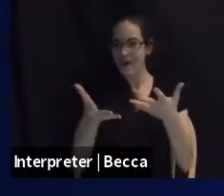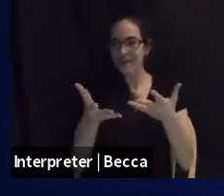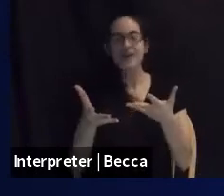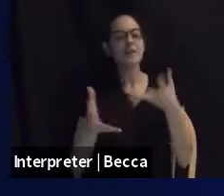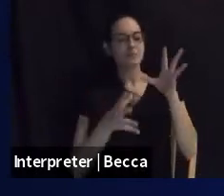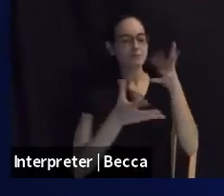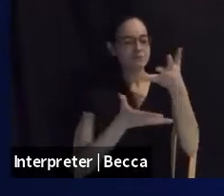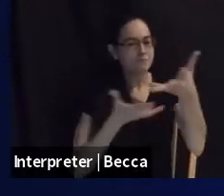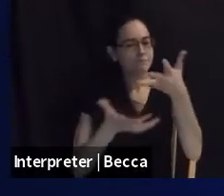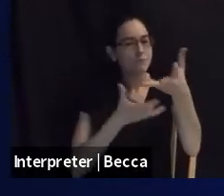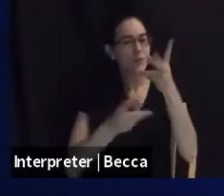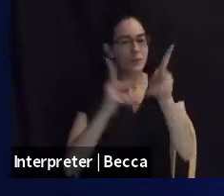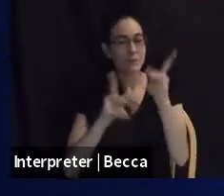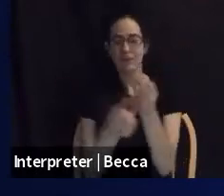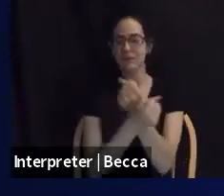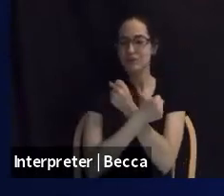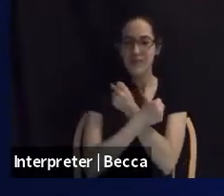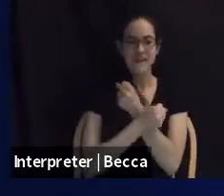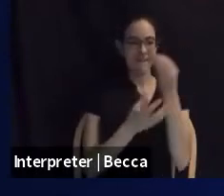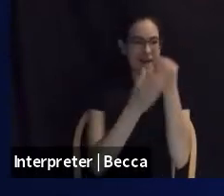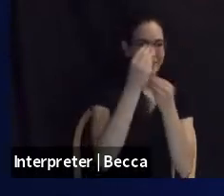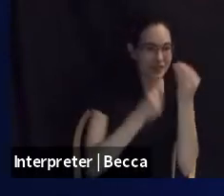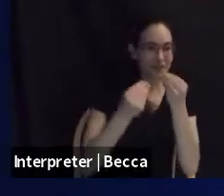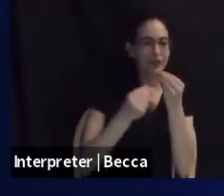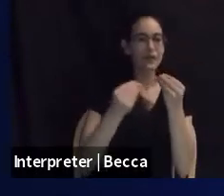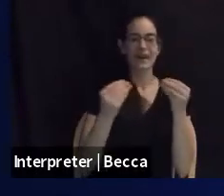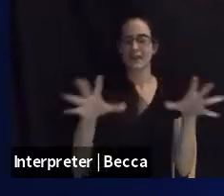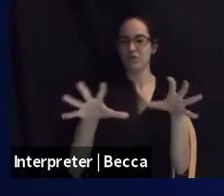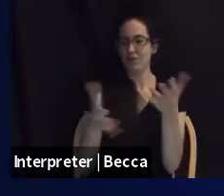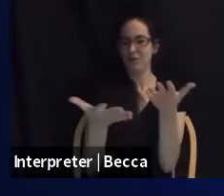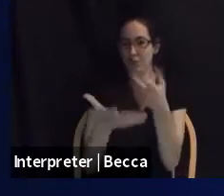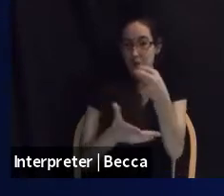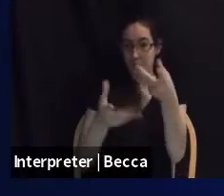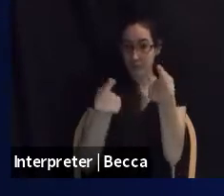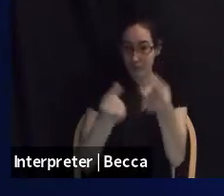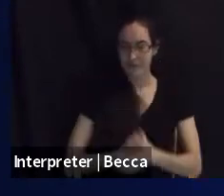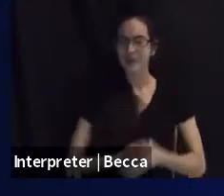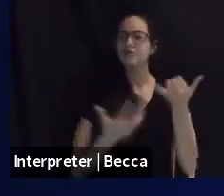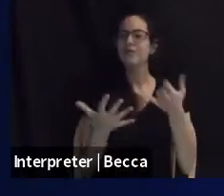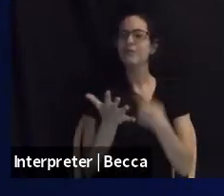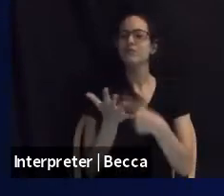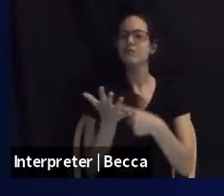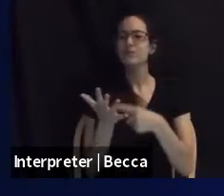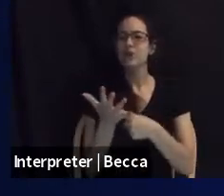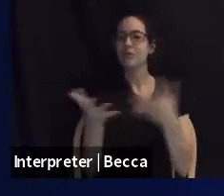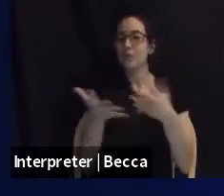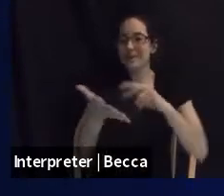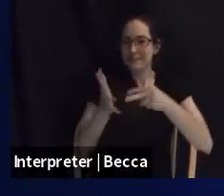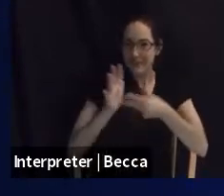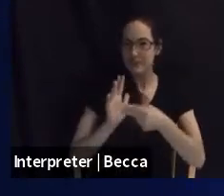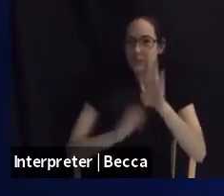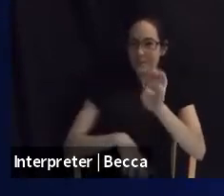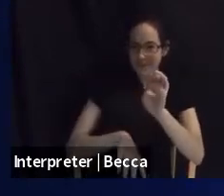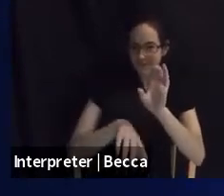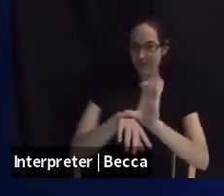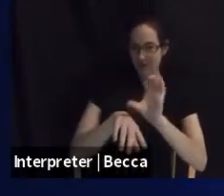It's having food and doing all the things that you do. And we're going to take a few minutes to talk about what does it truly mean to be the church. Now, I want you to know this